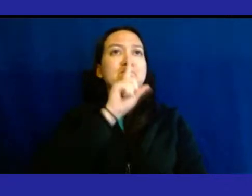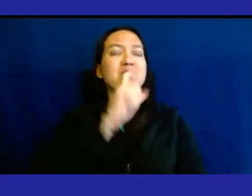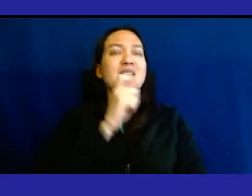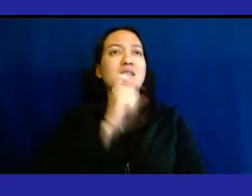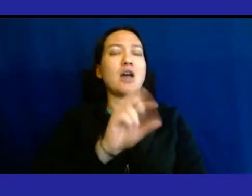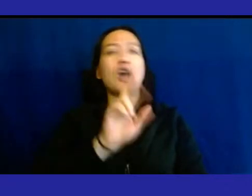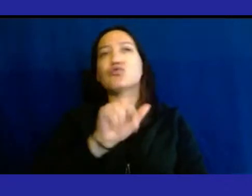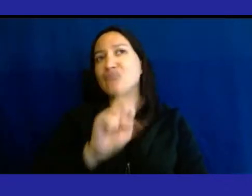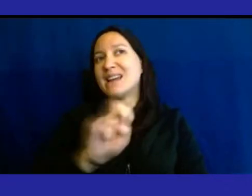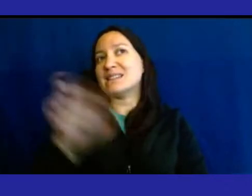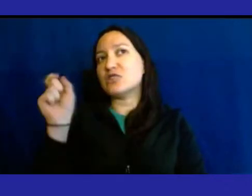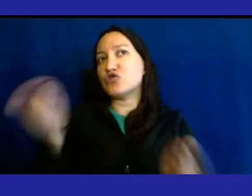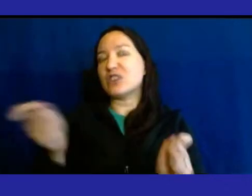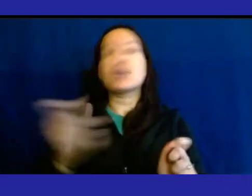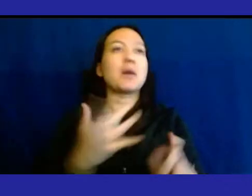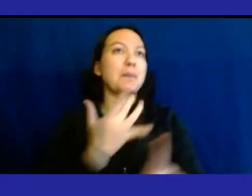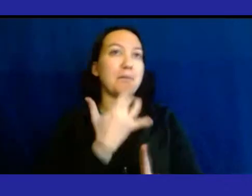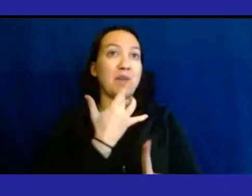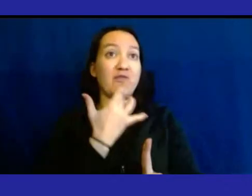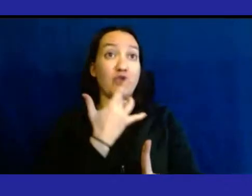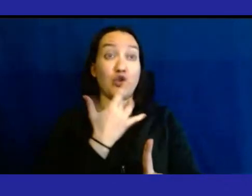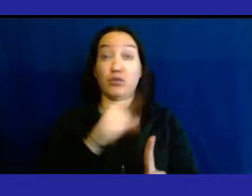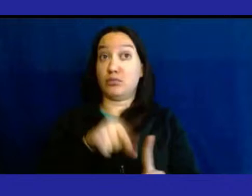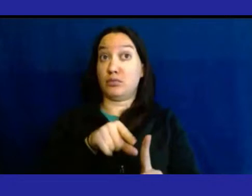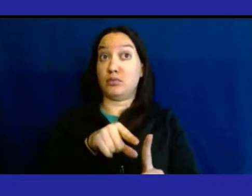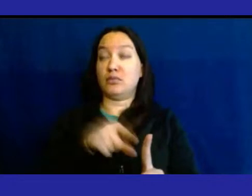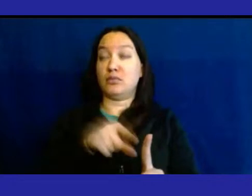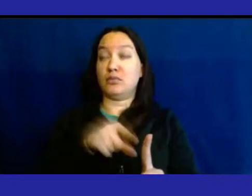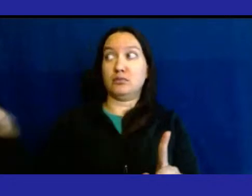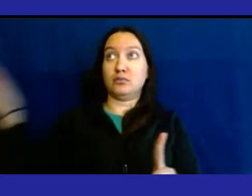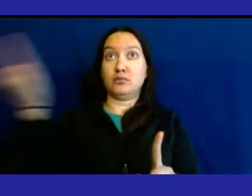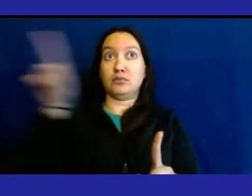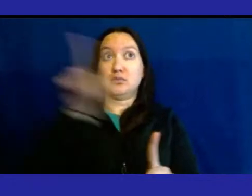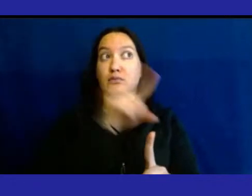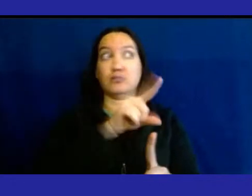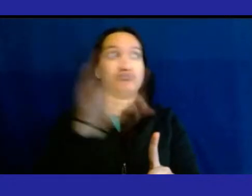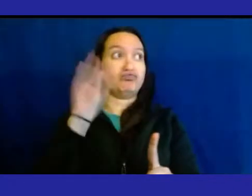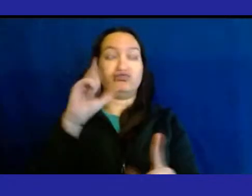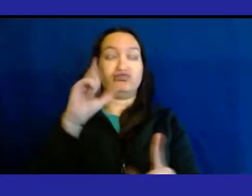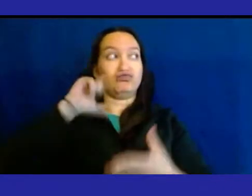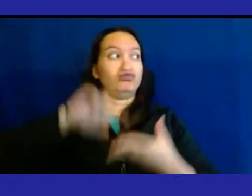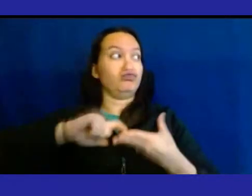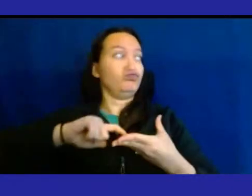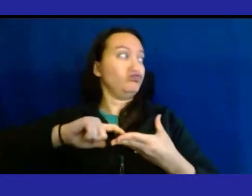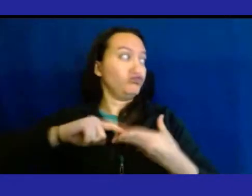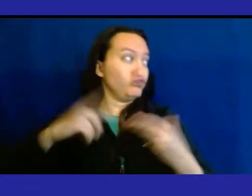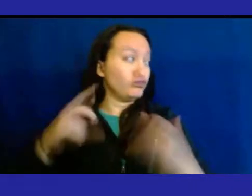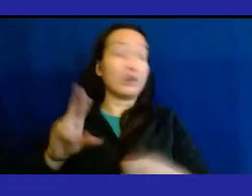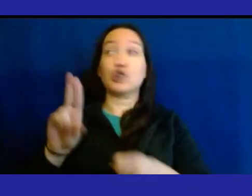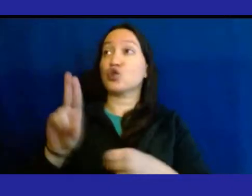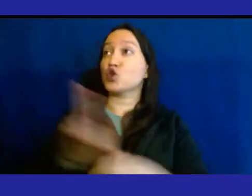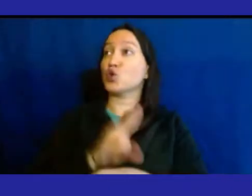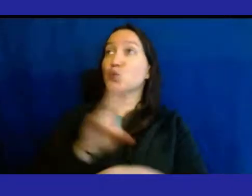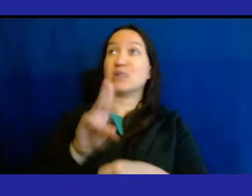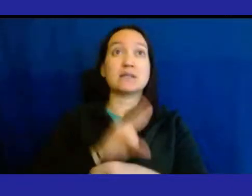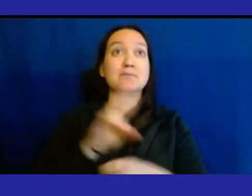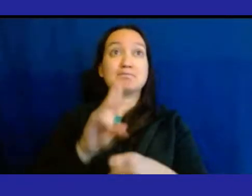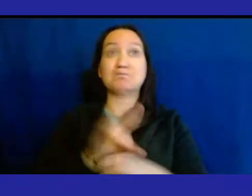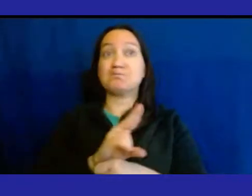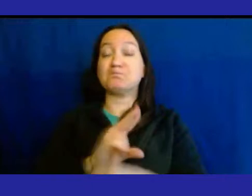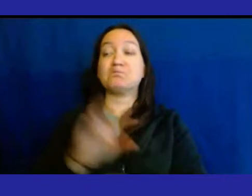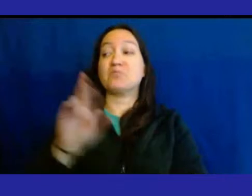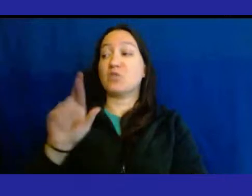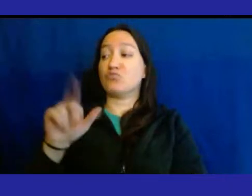preferable. And so no one, to my knowledge, has encountered any issues where they've used a